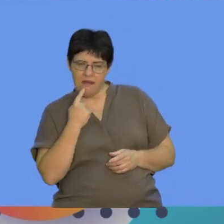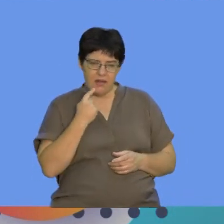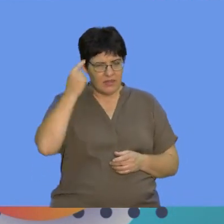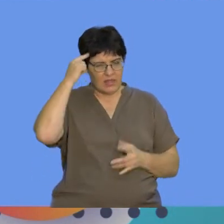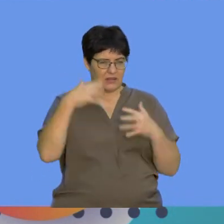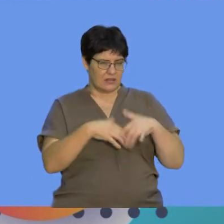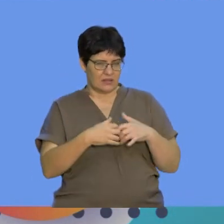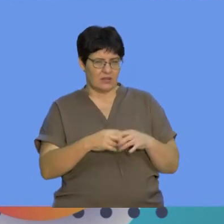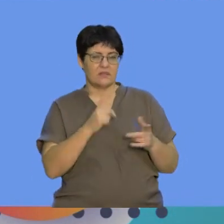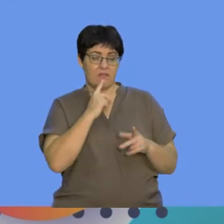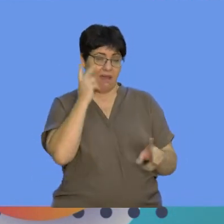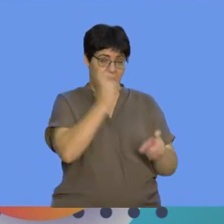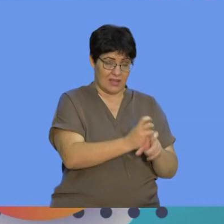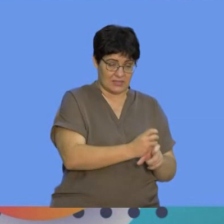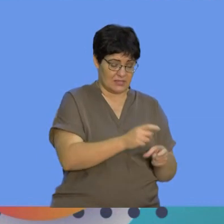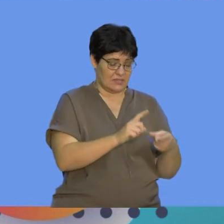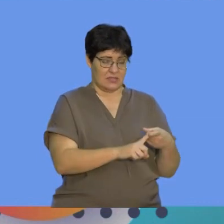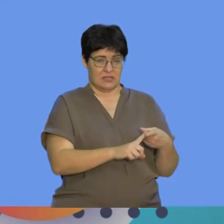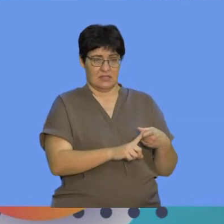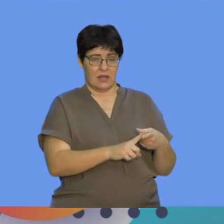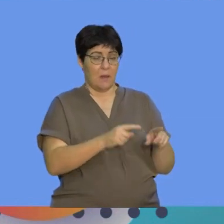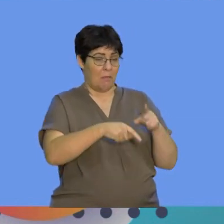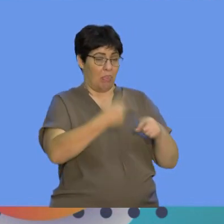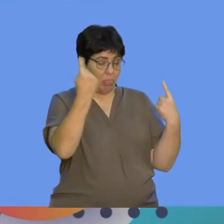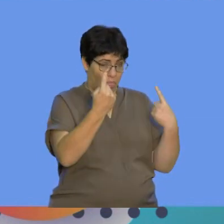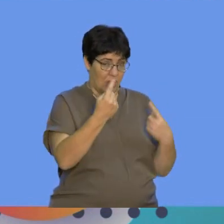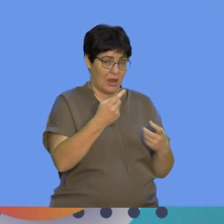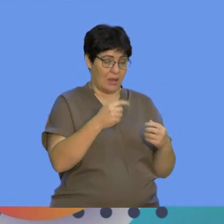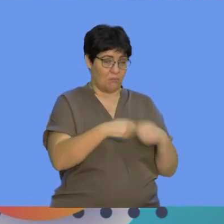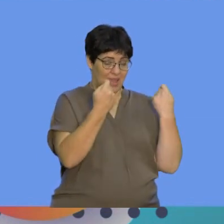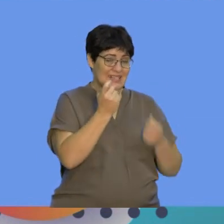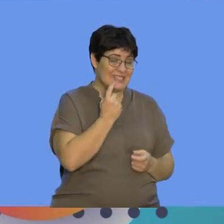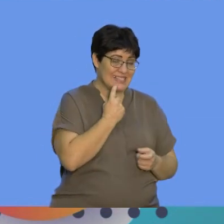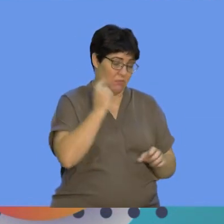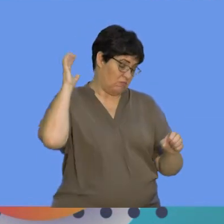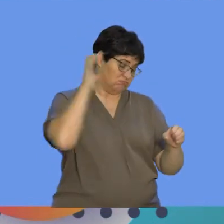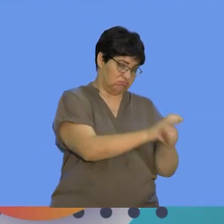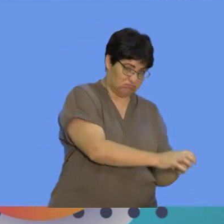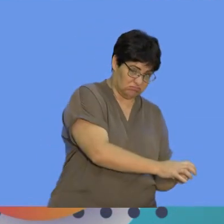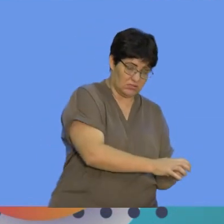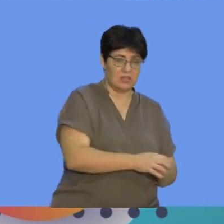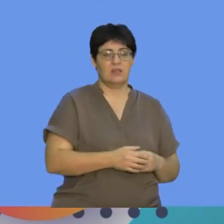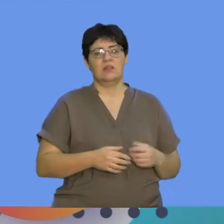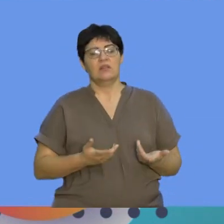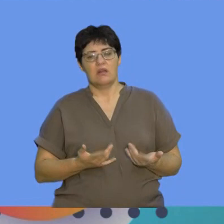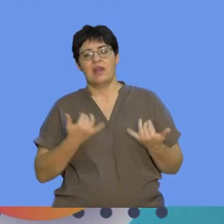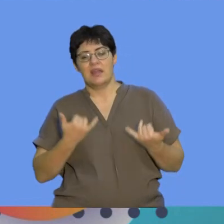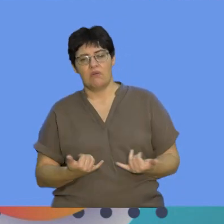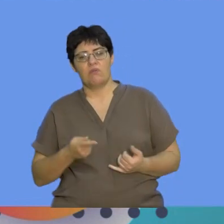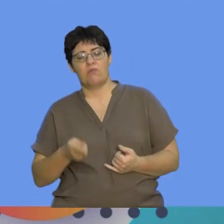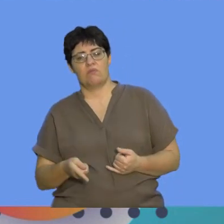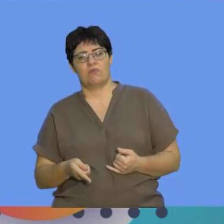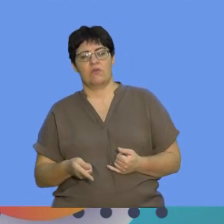We spoke about hardness, how easily it snaps when a large force is applied on it. Now we're talking about